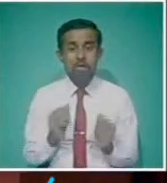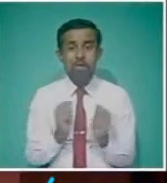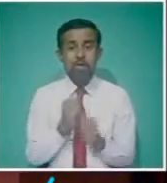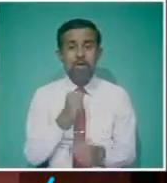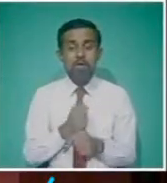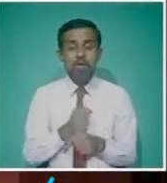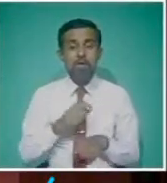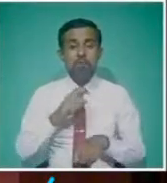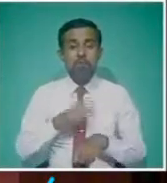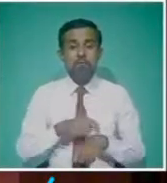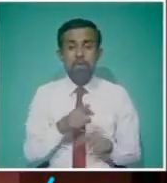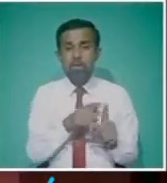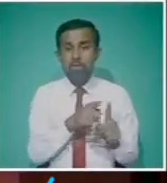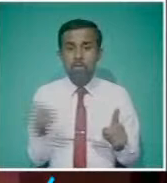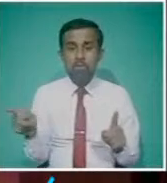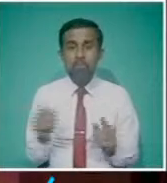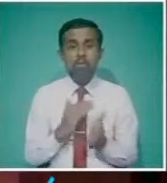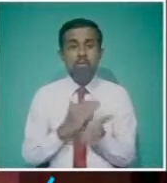her very being.